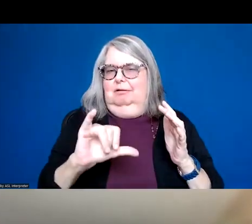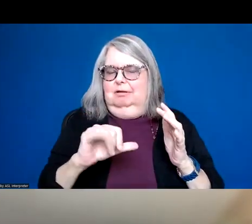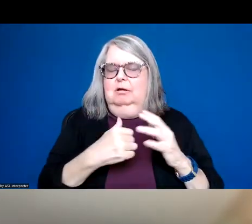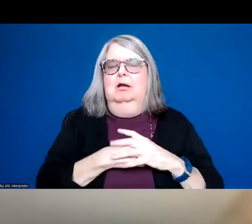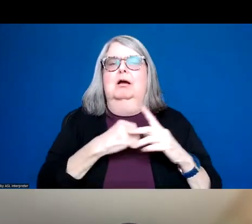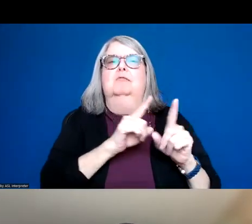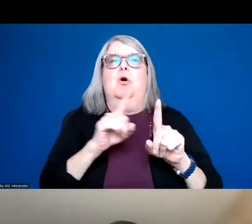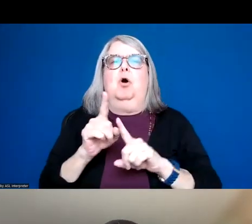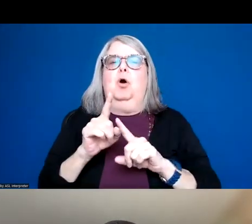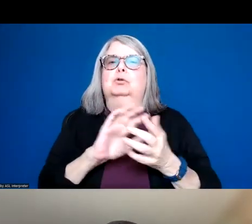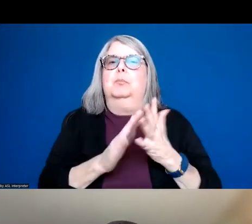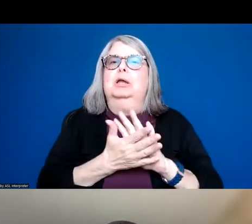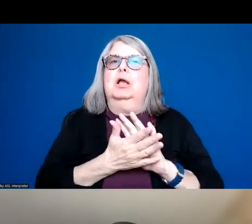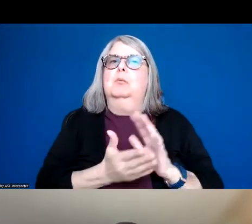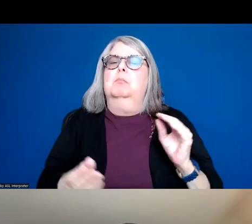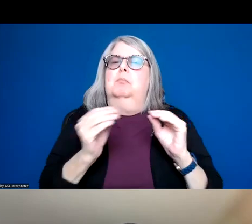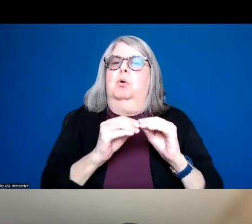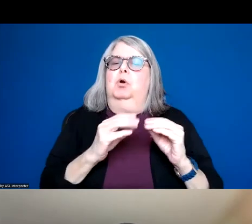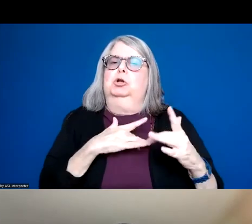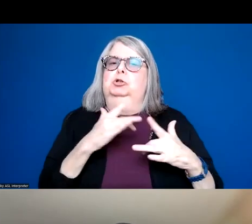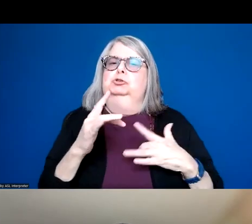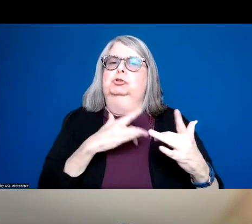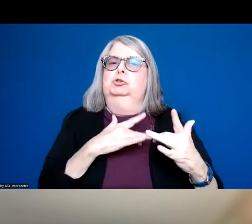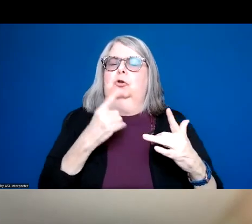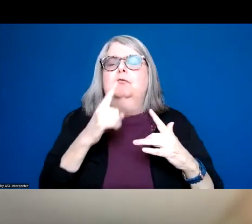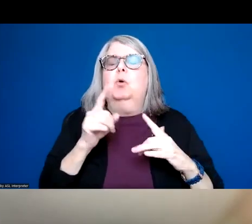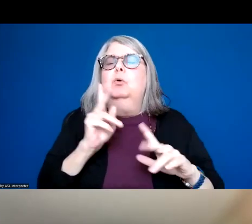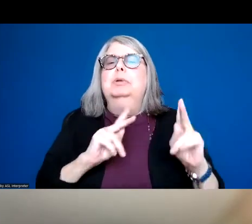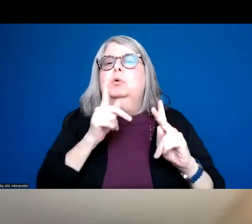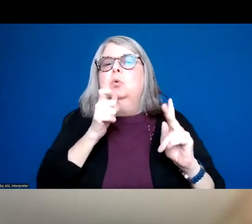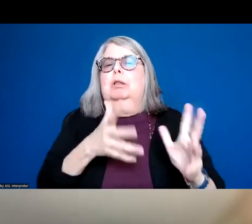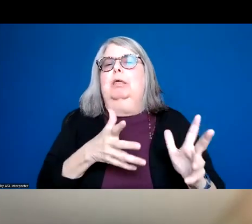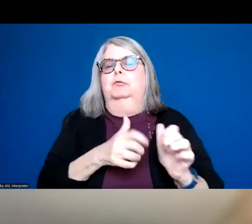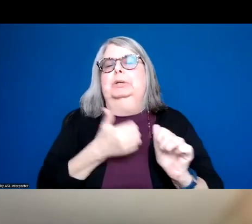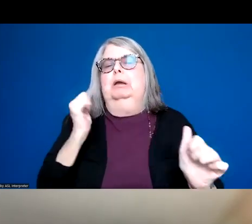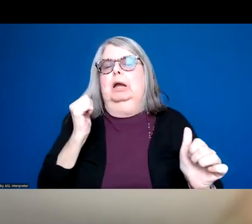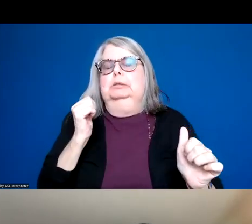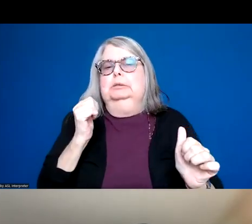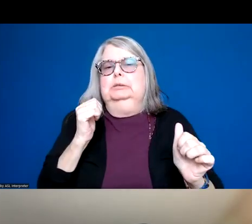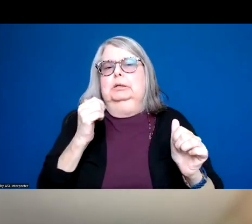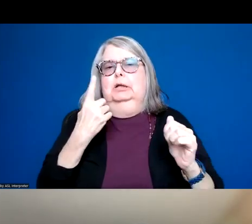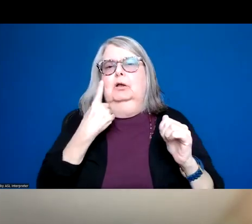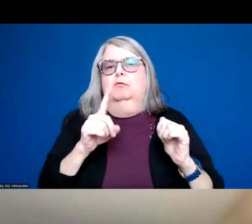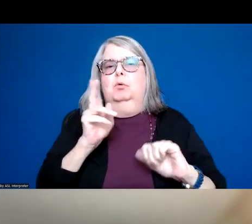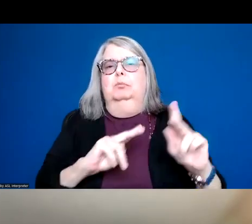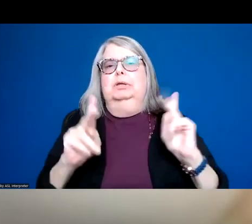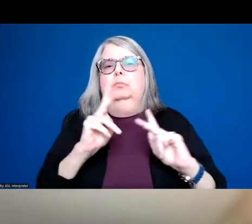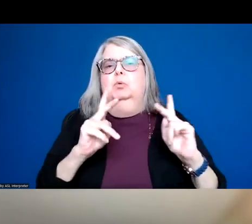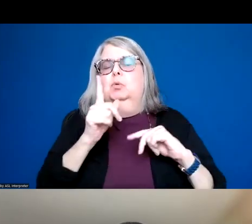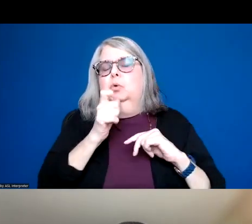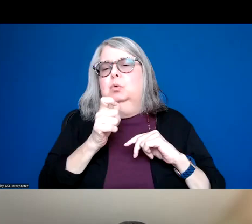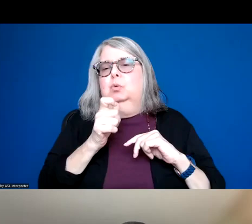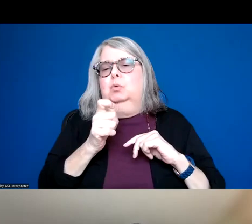become increasingly concerned for those who are left behind and for individuals who